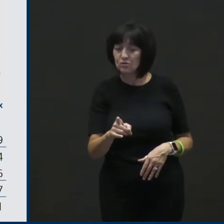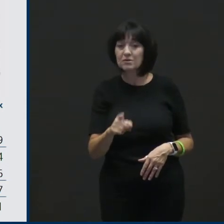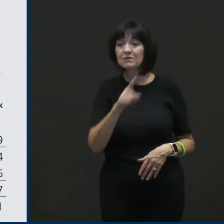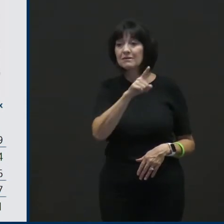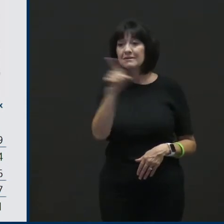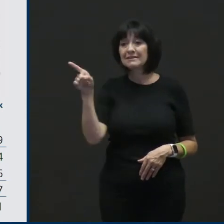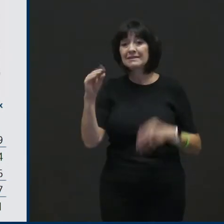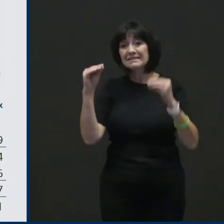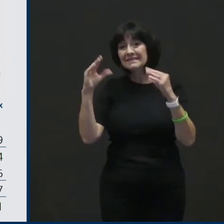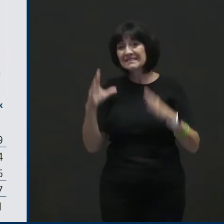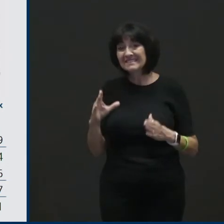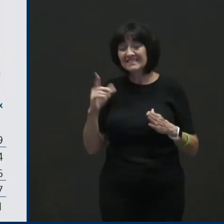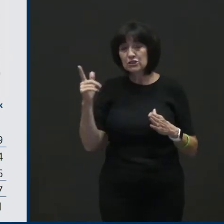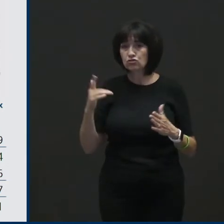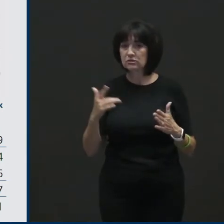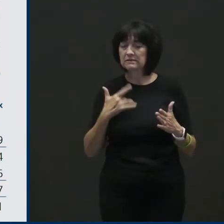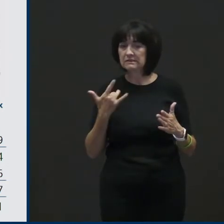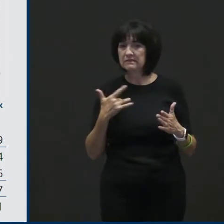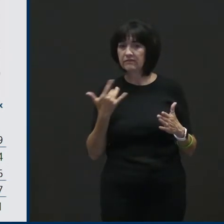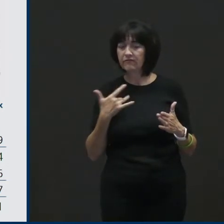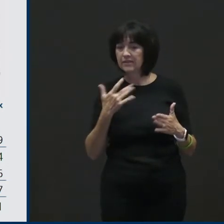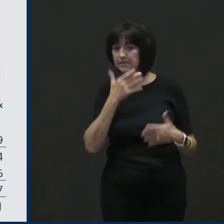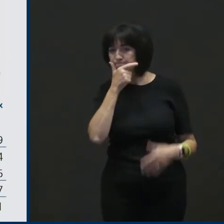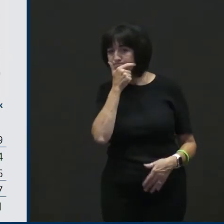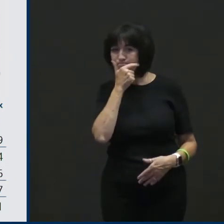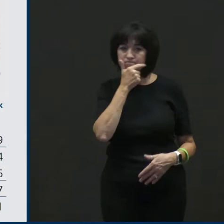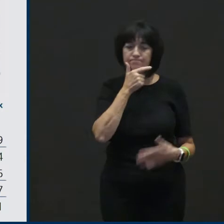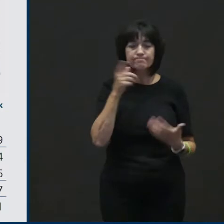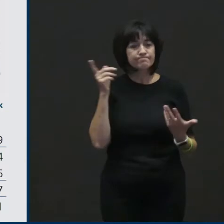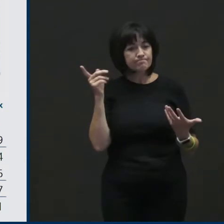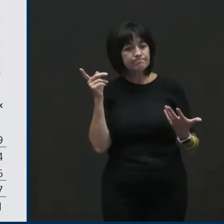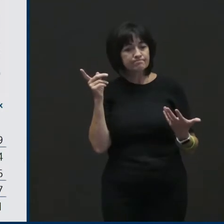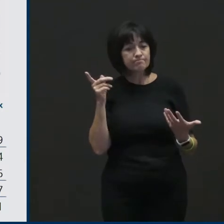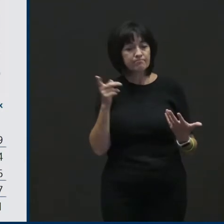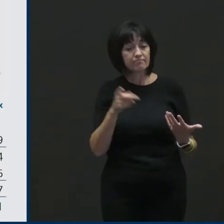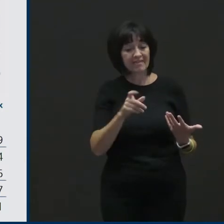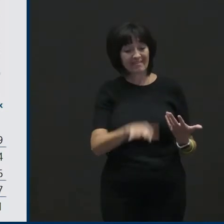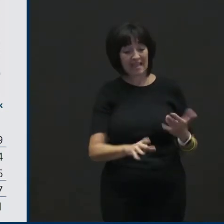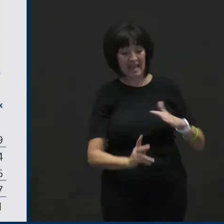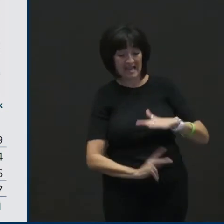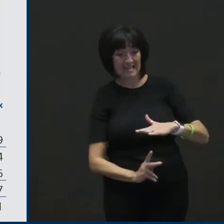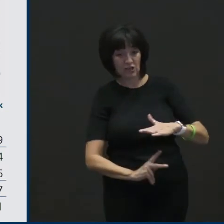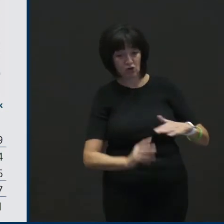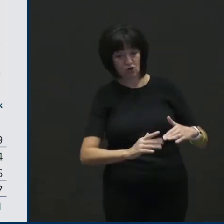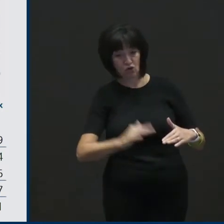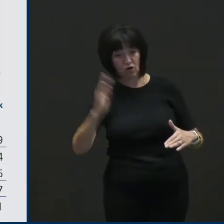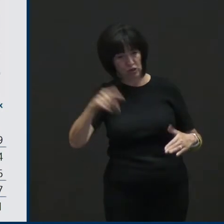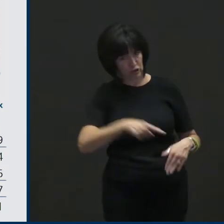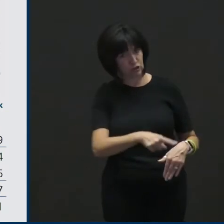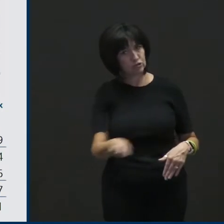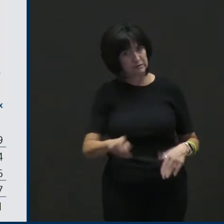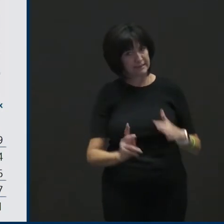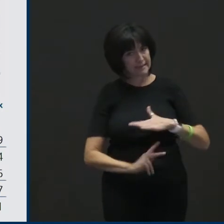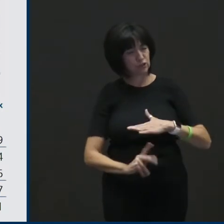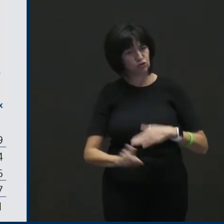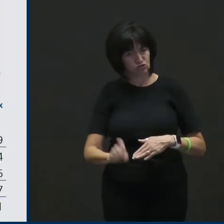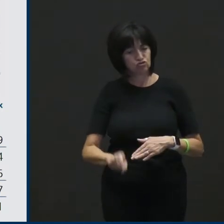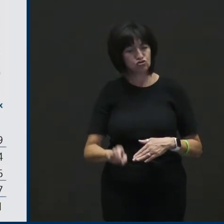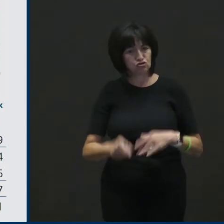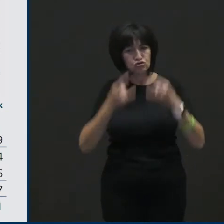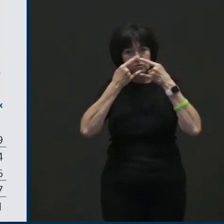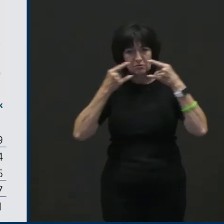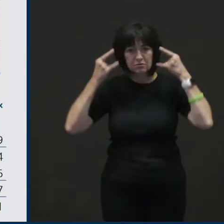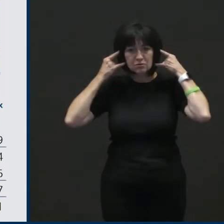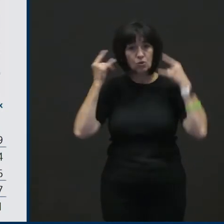from kindergarten and older, the younger kids, should be wearing face coverings. So with all of